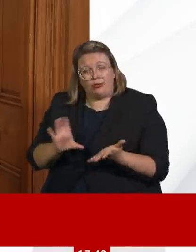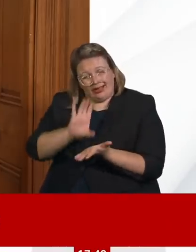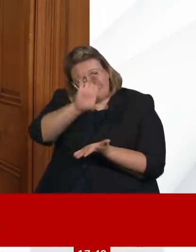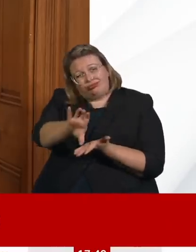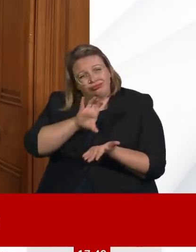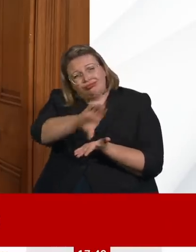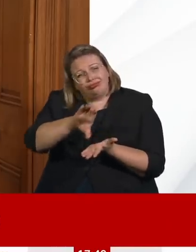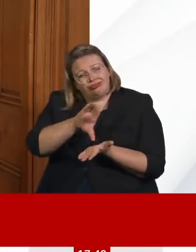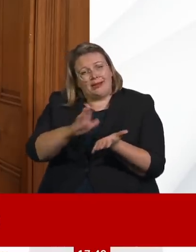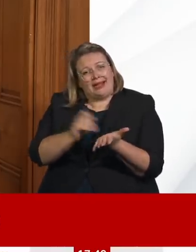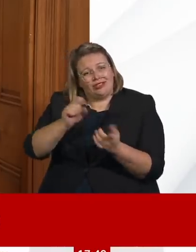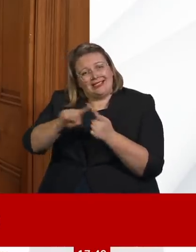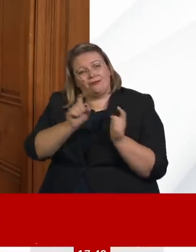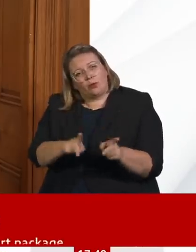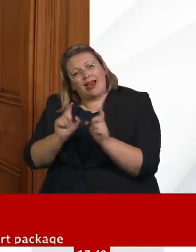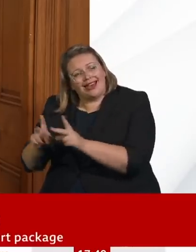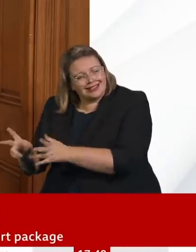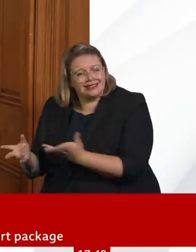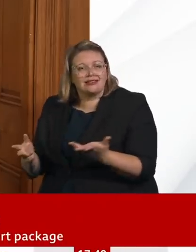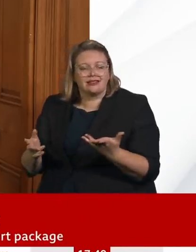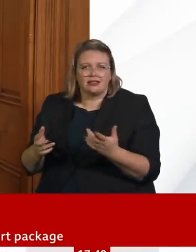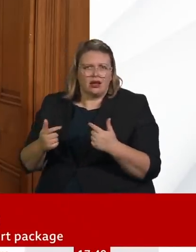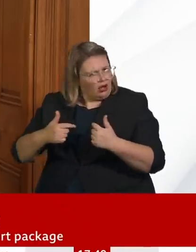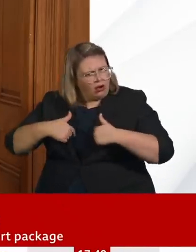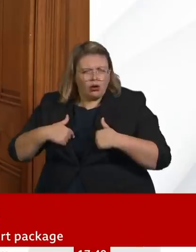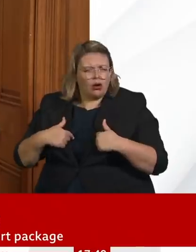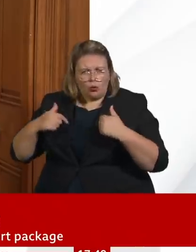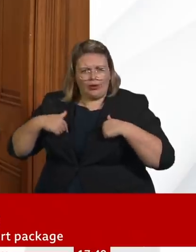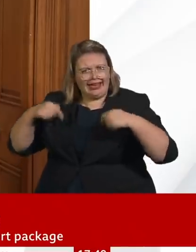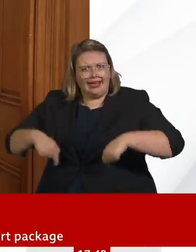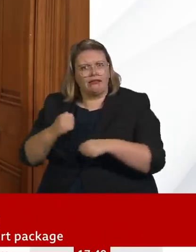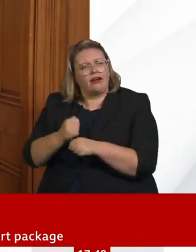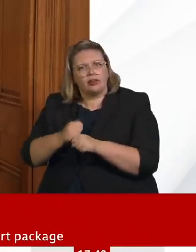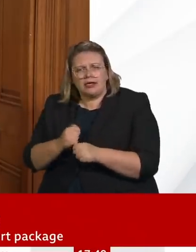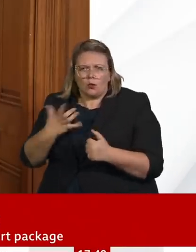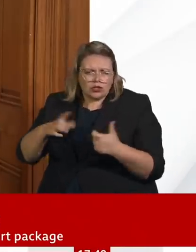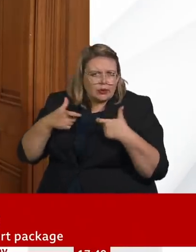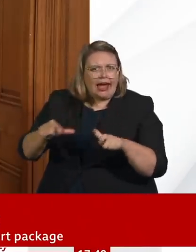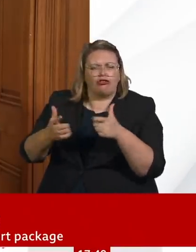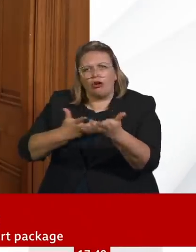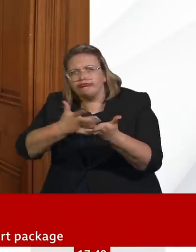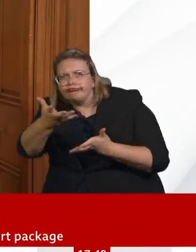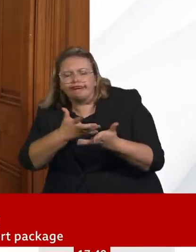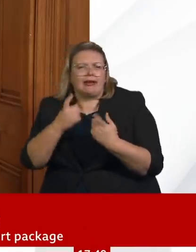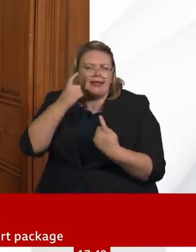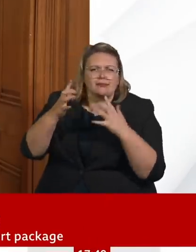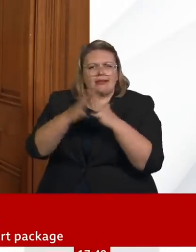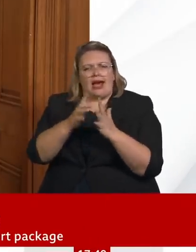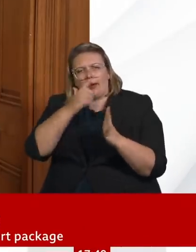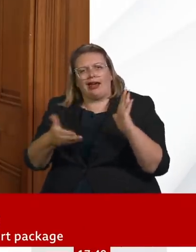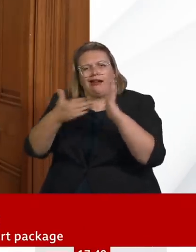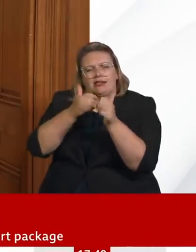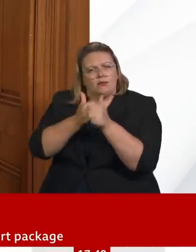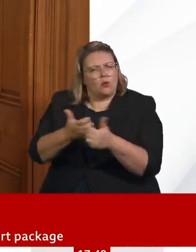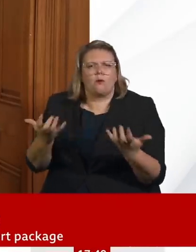in Manchester. Where our door is open to continue that particular conversation. But